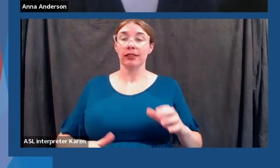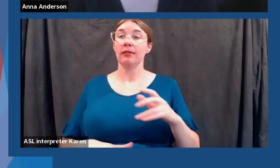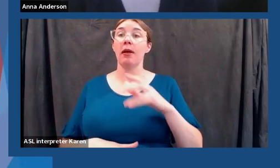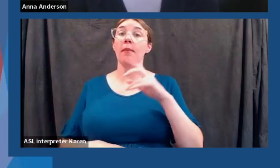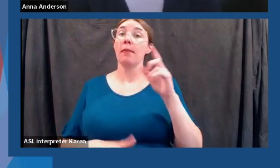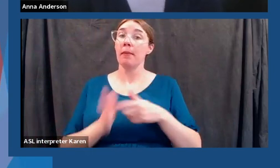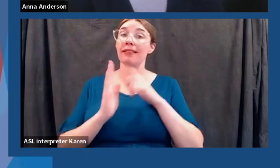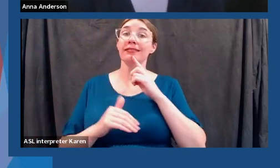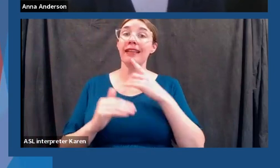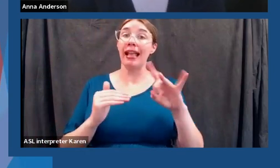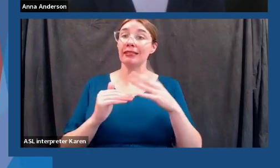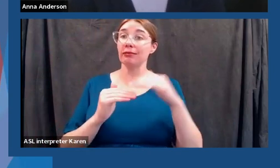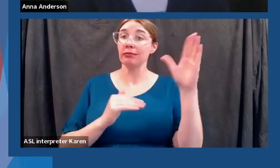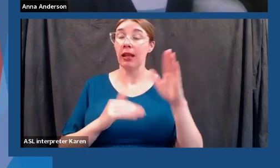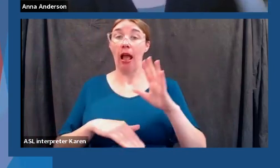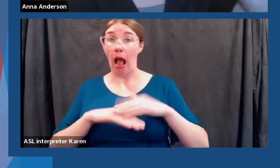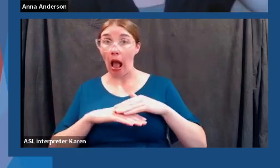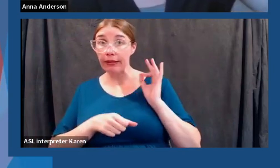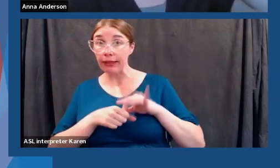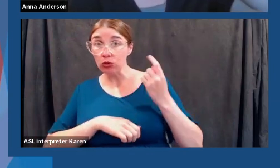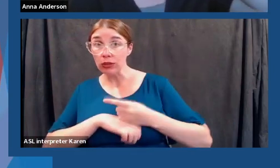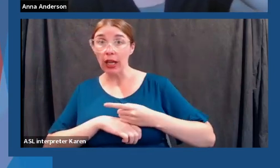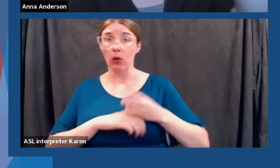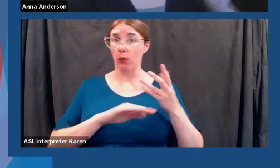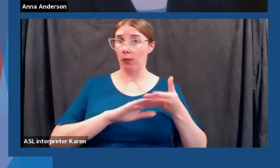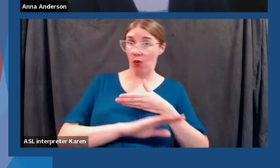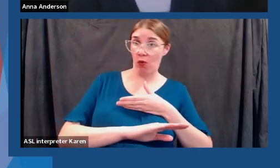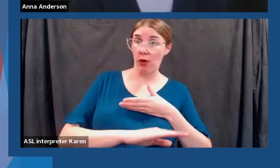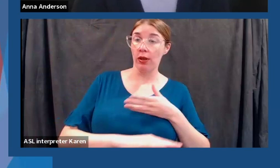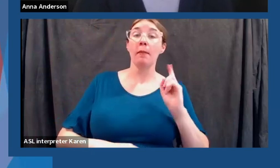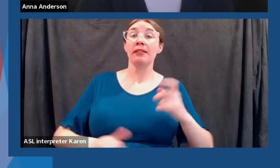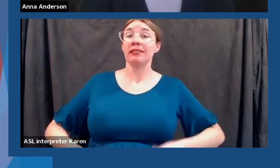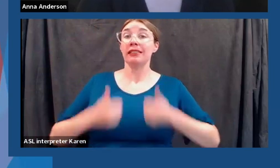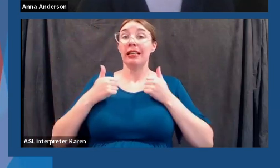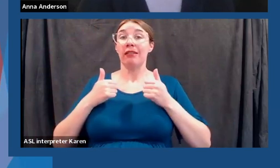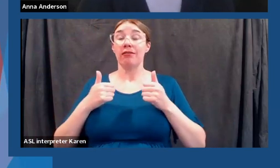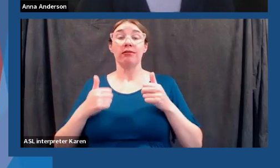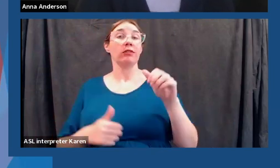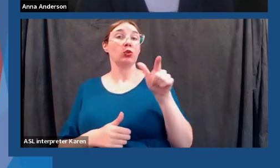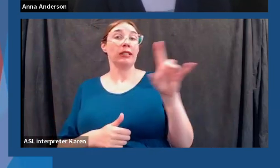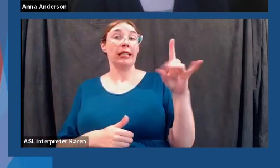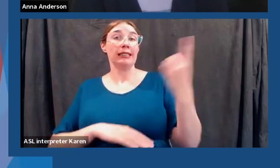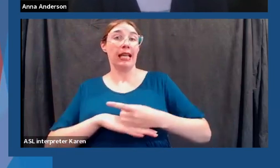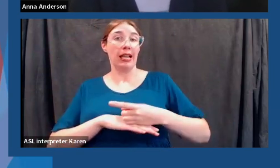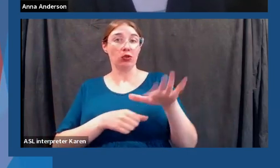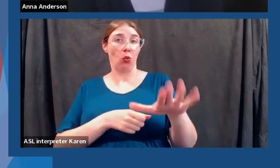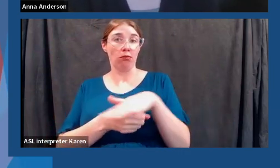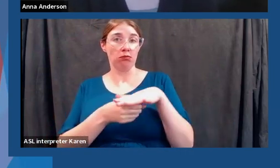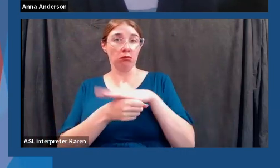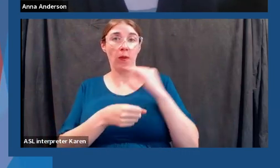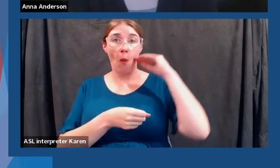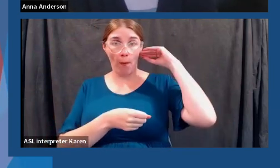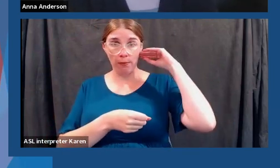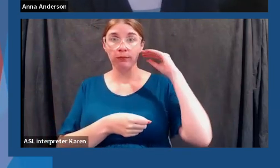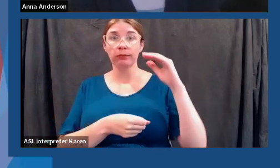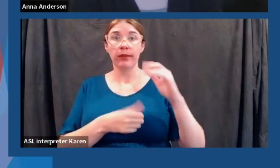before election day. You have to have been at your current address for 28 days prior to the election. You cannot